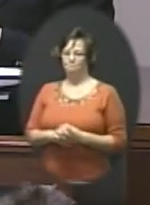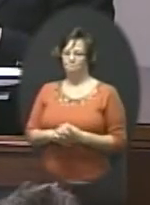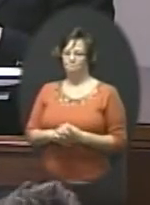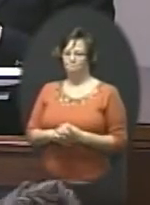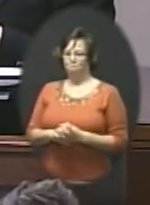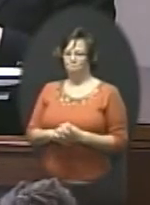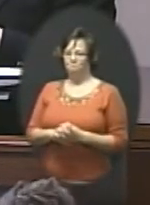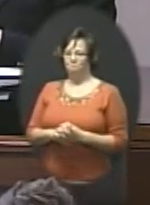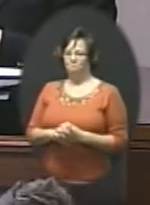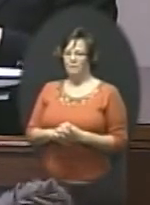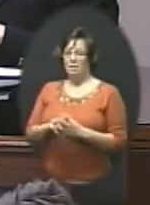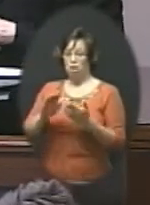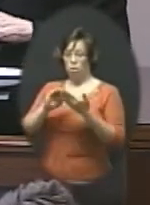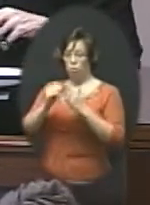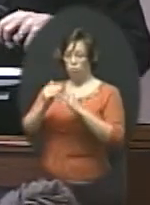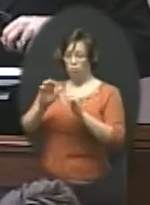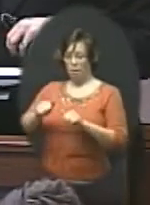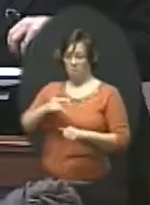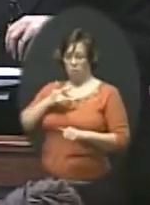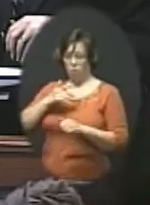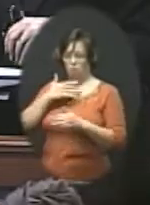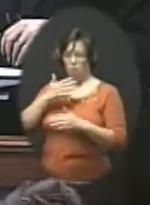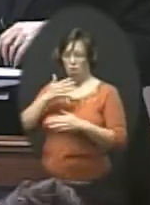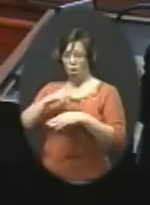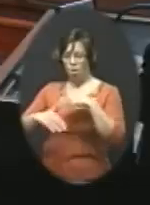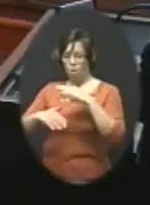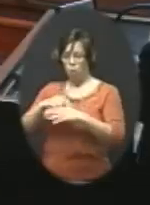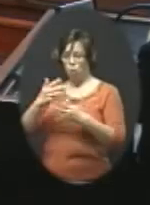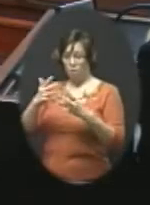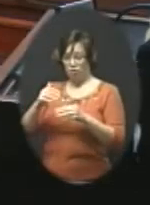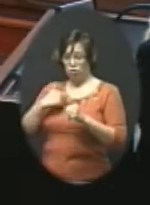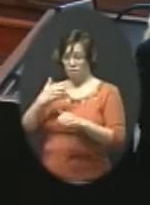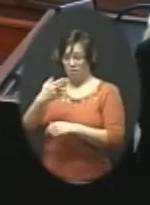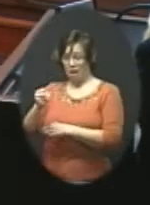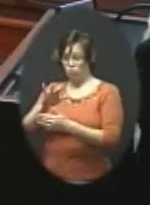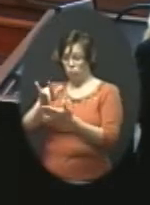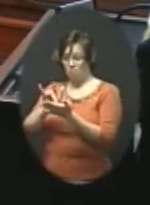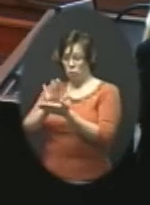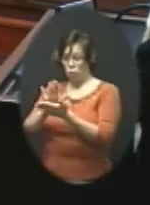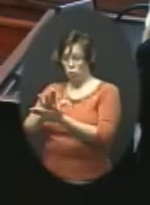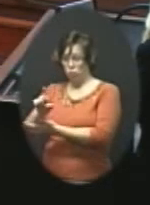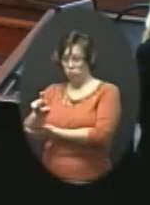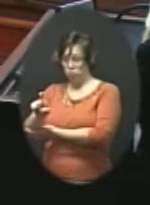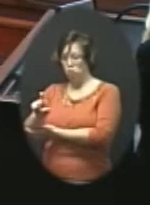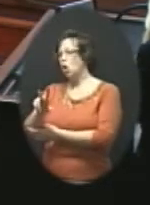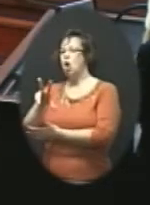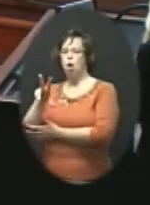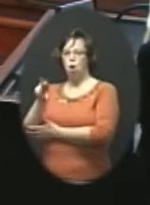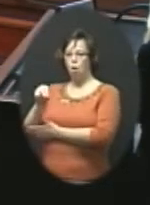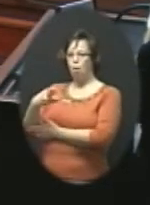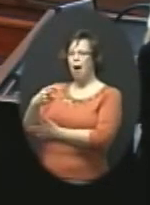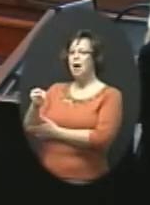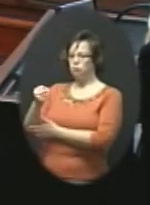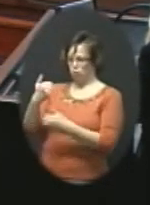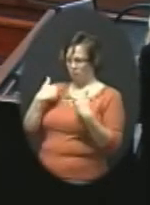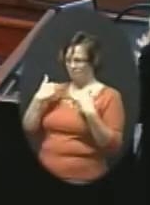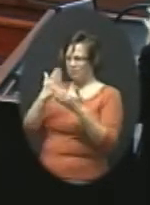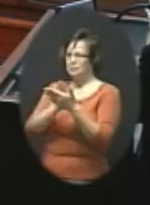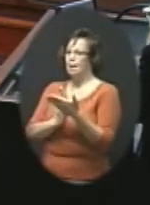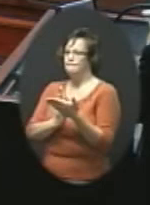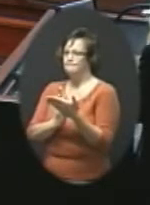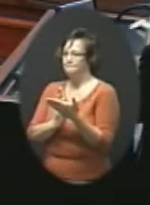So that the community can feel comfortable in that. Do we already have them at the high schools and the middle schools? No. High schools only. High schools have